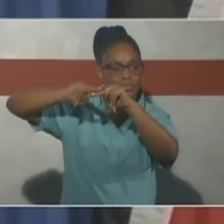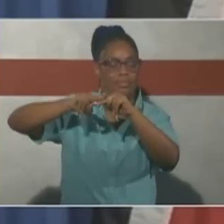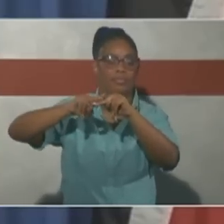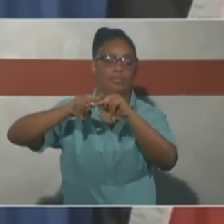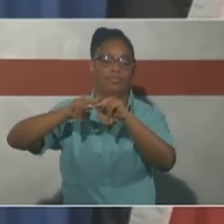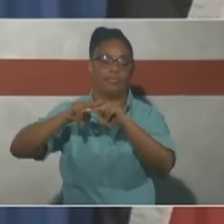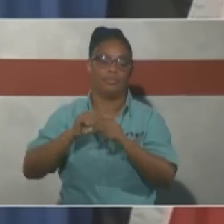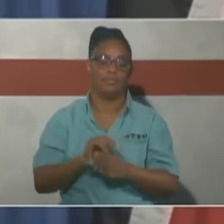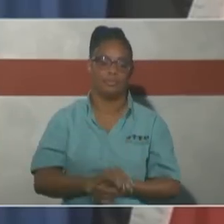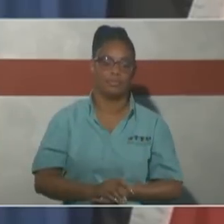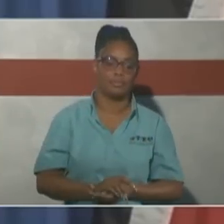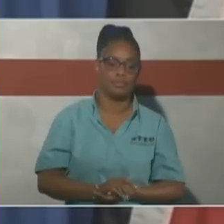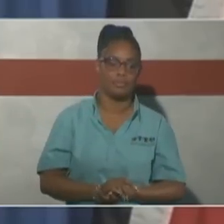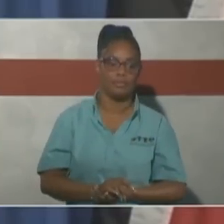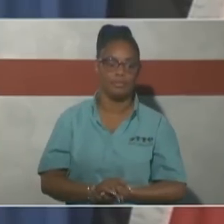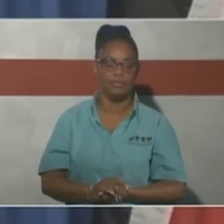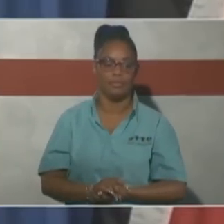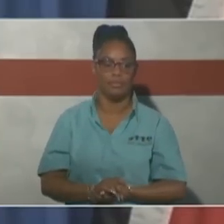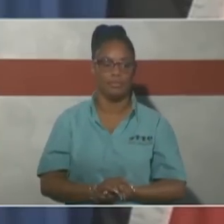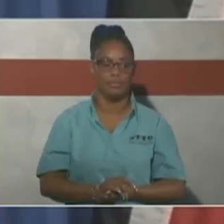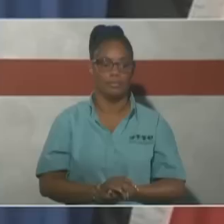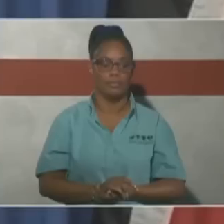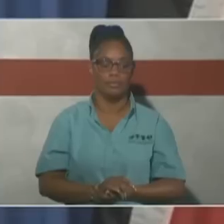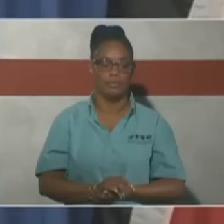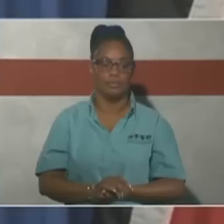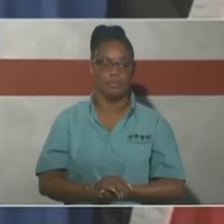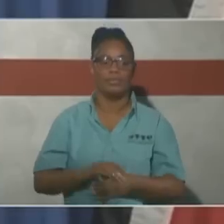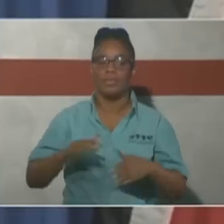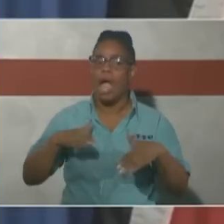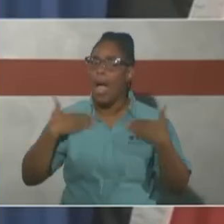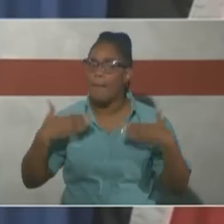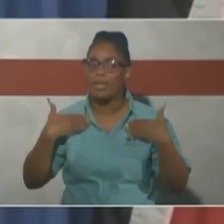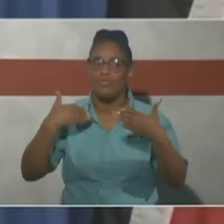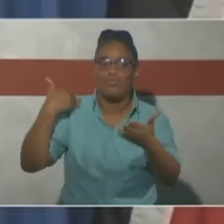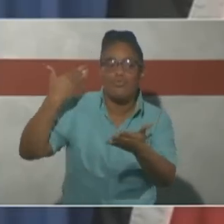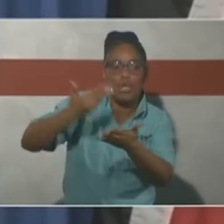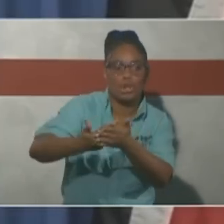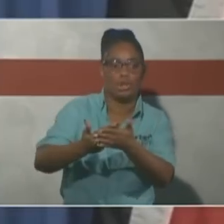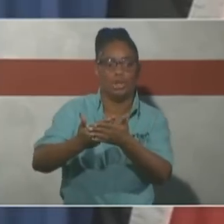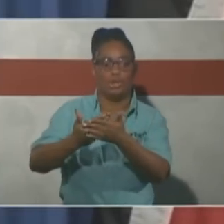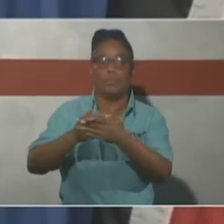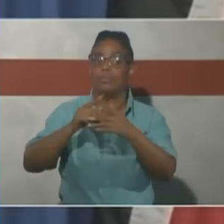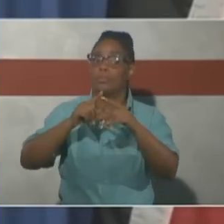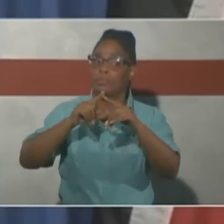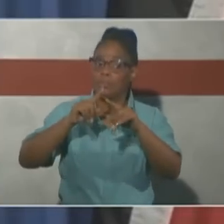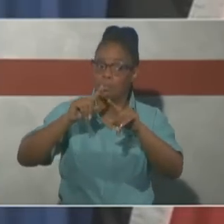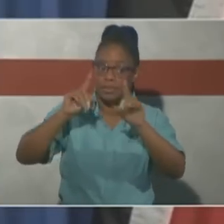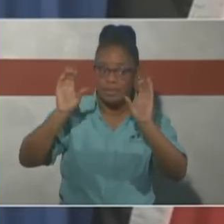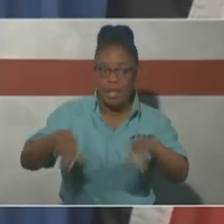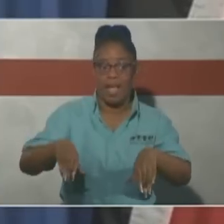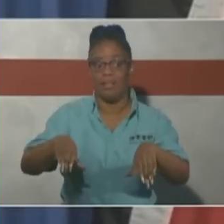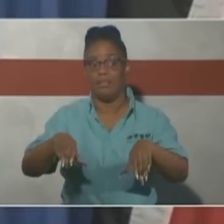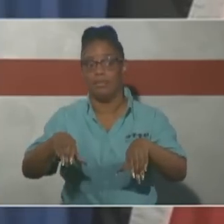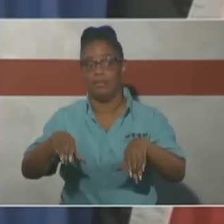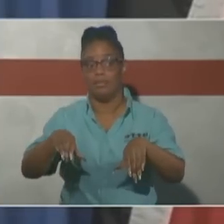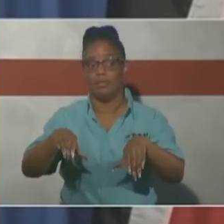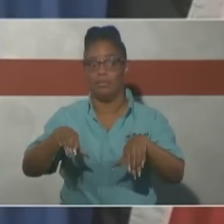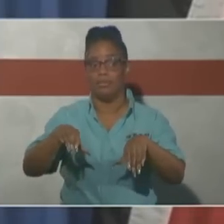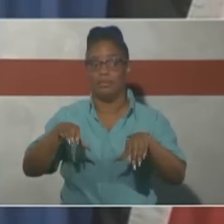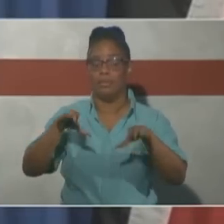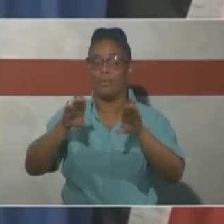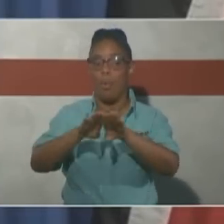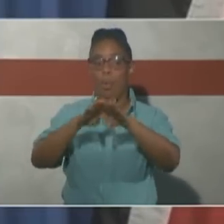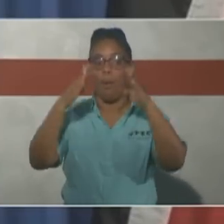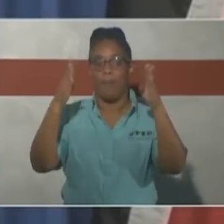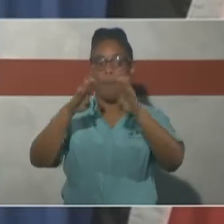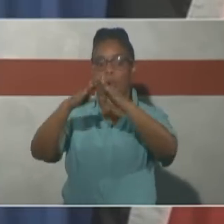in the population. That was required at that time, and it still is required to not increase infection unnecessarily.